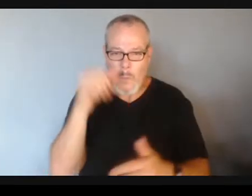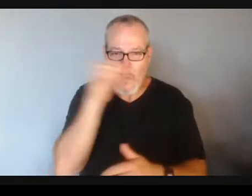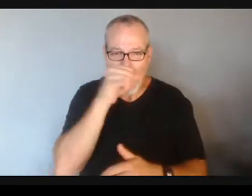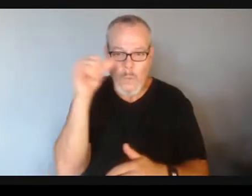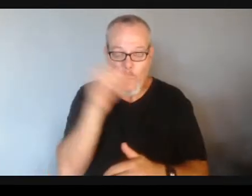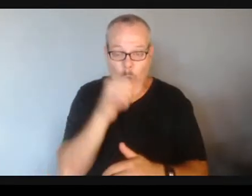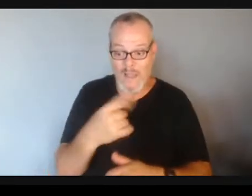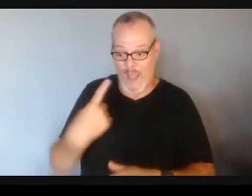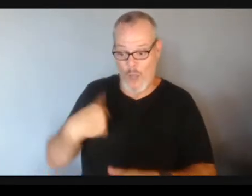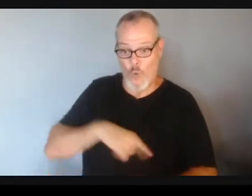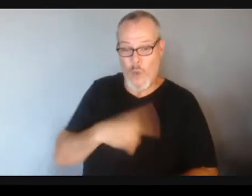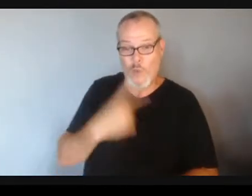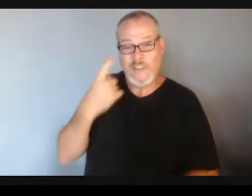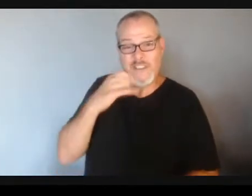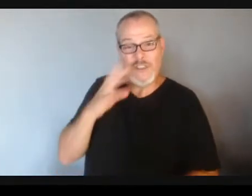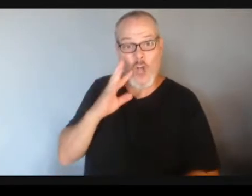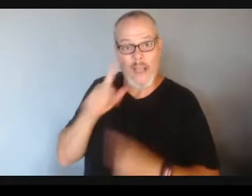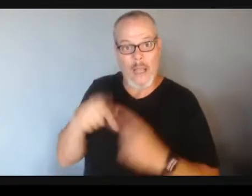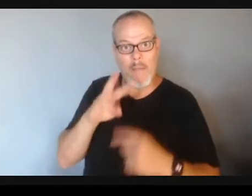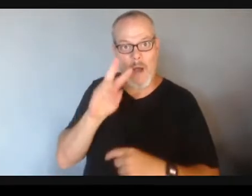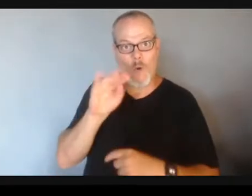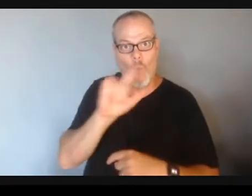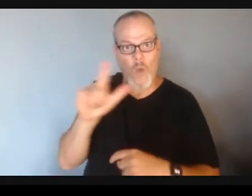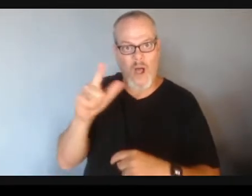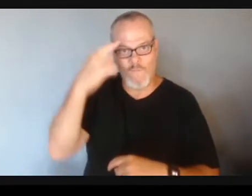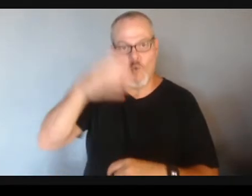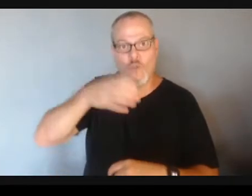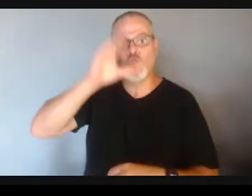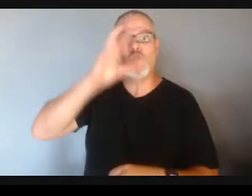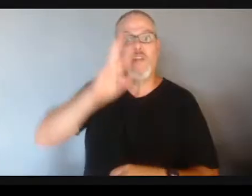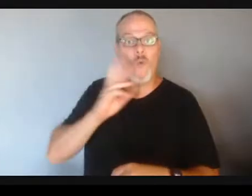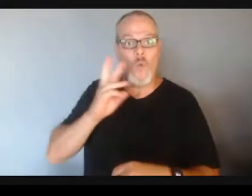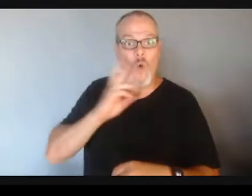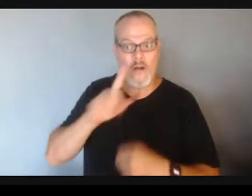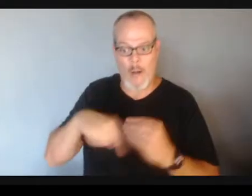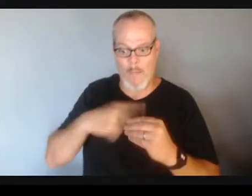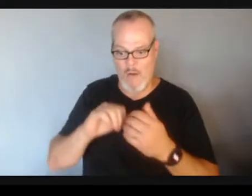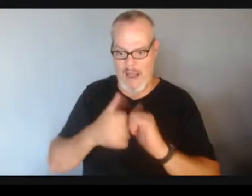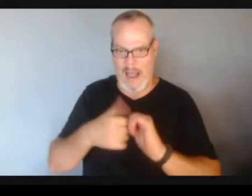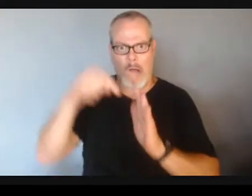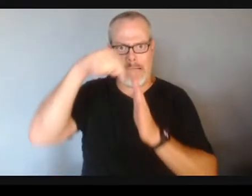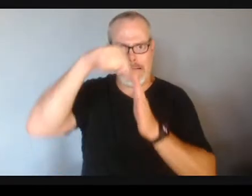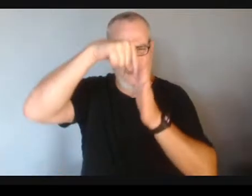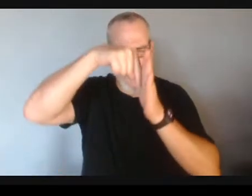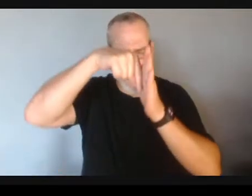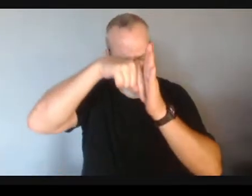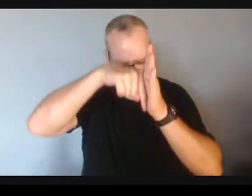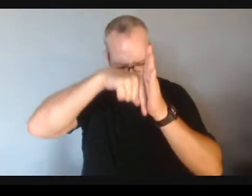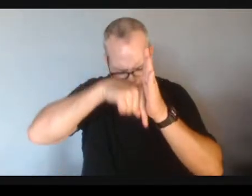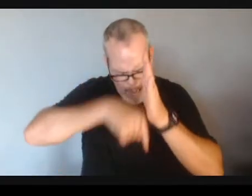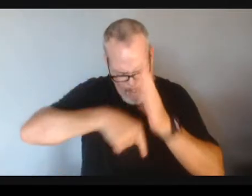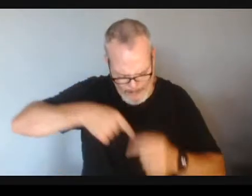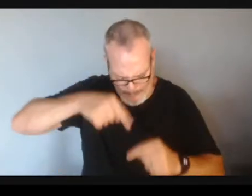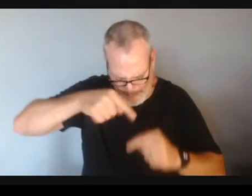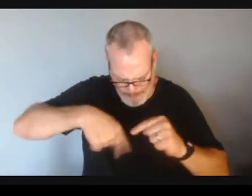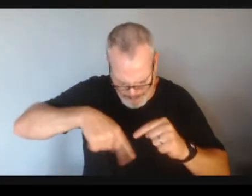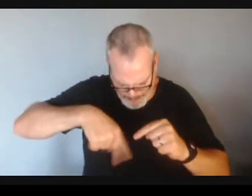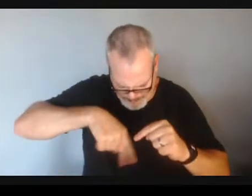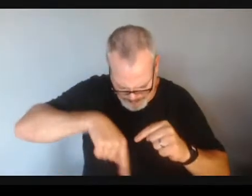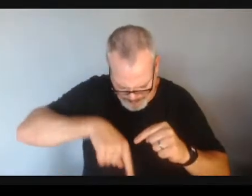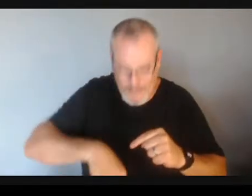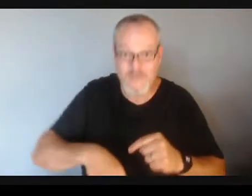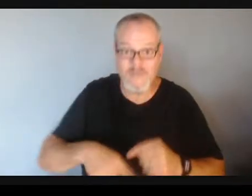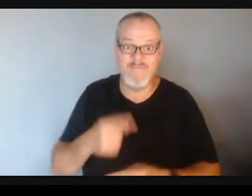just talking about wells here for drinking water and how deep people have to put them down. Yeah, that's an